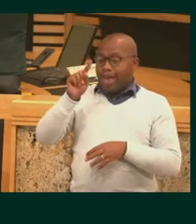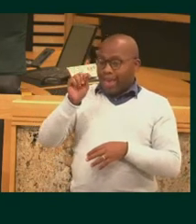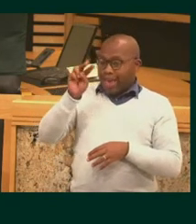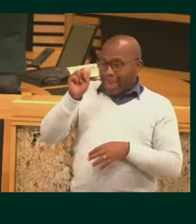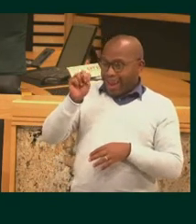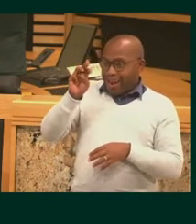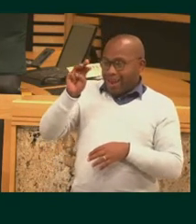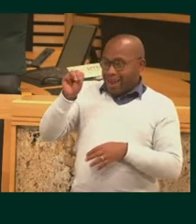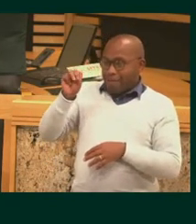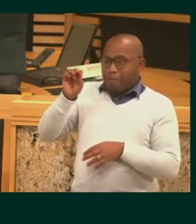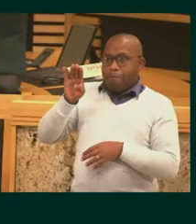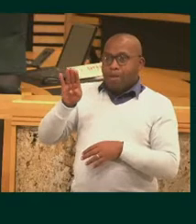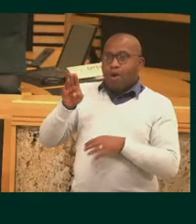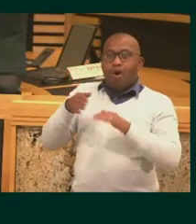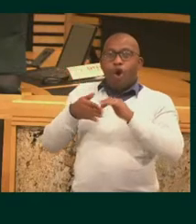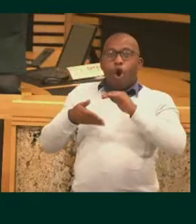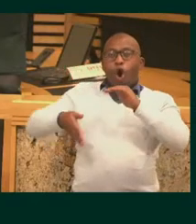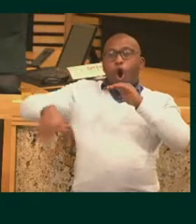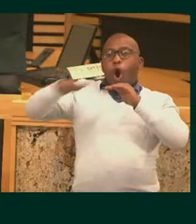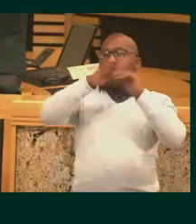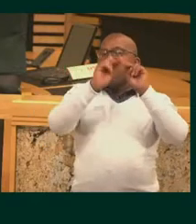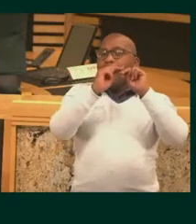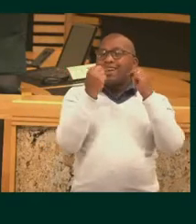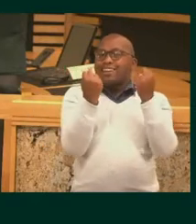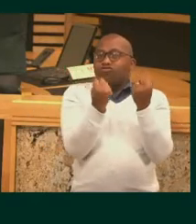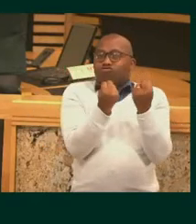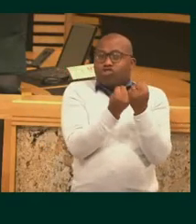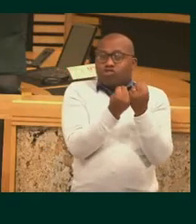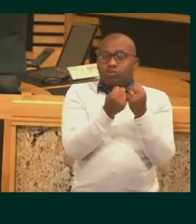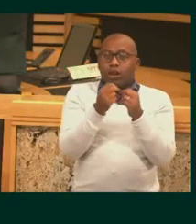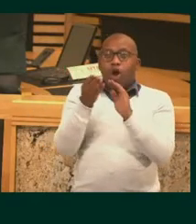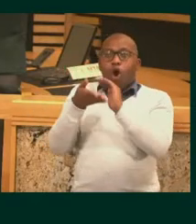country average and the international